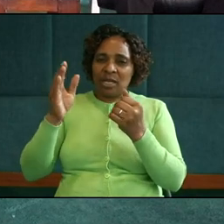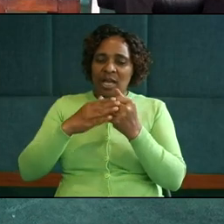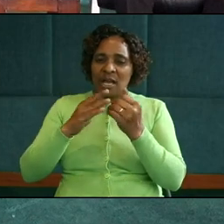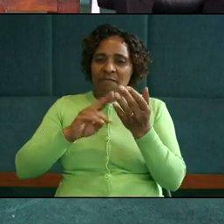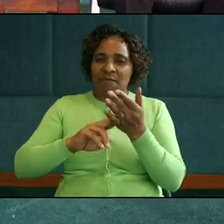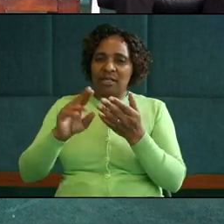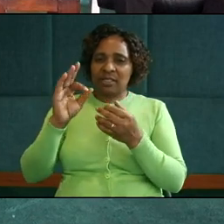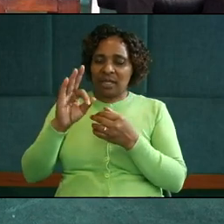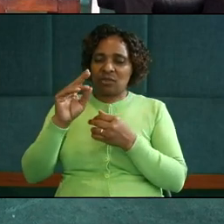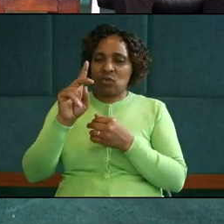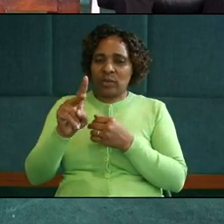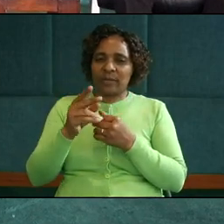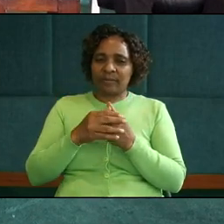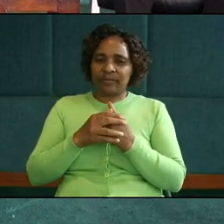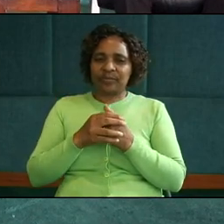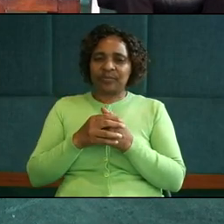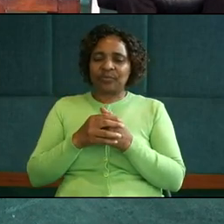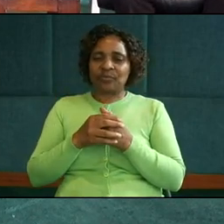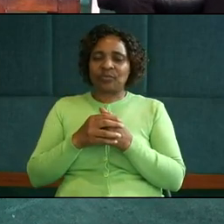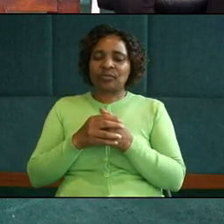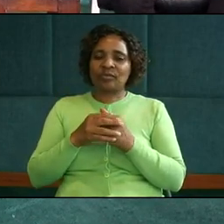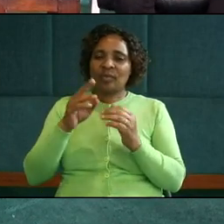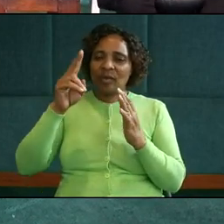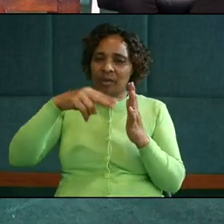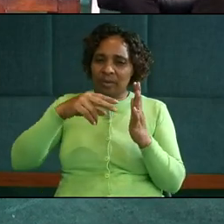chapter 9, verse 31.